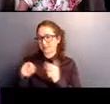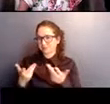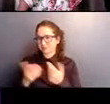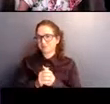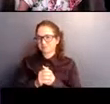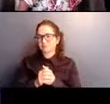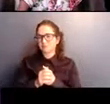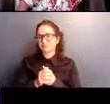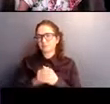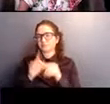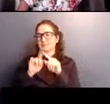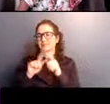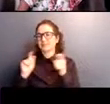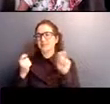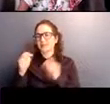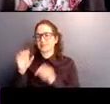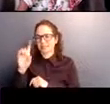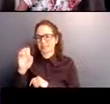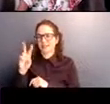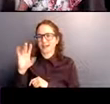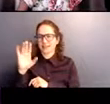those are adapting devices for